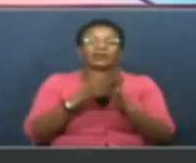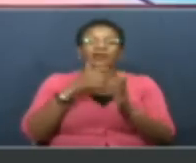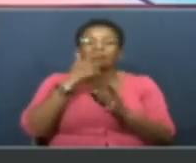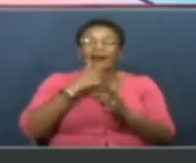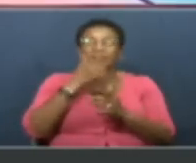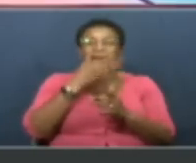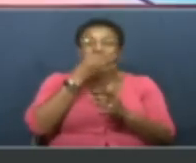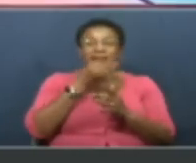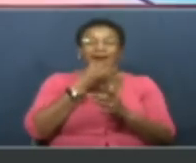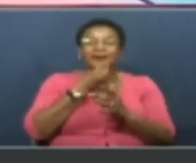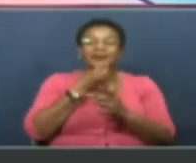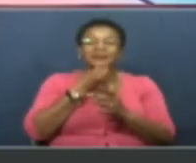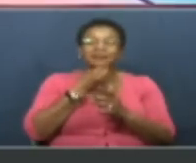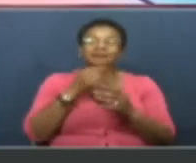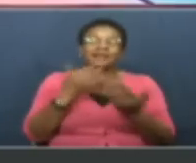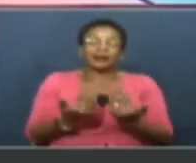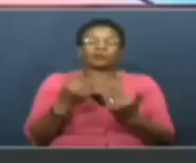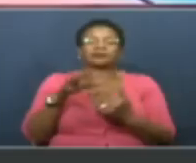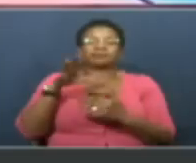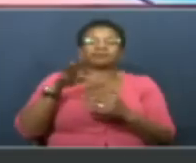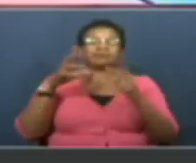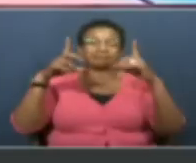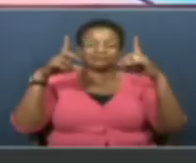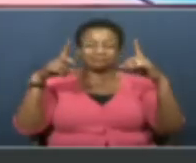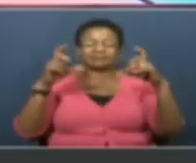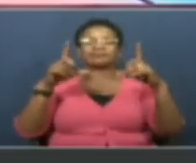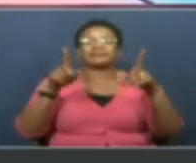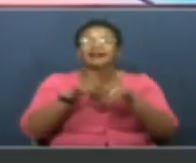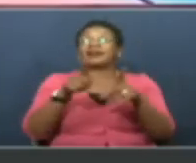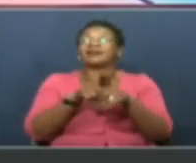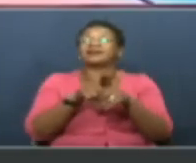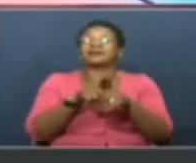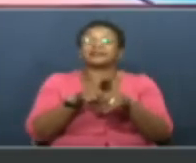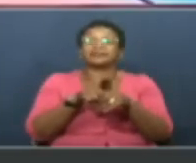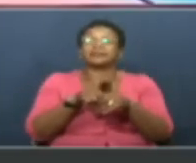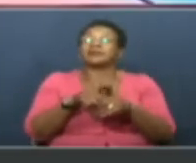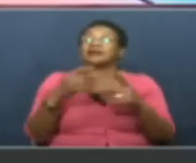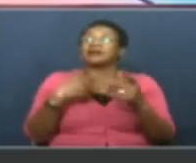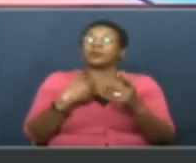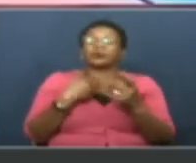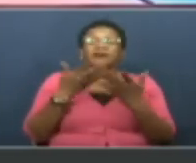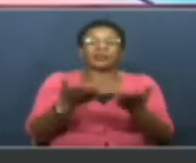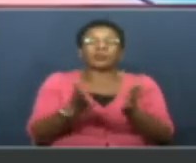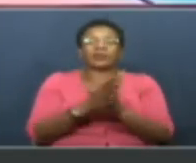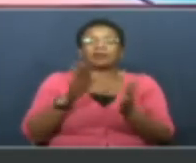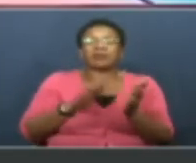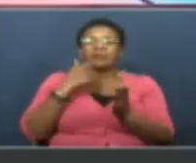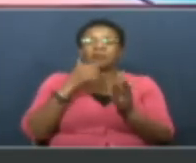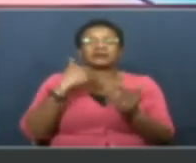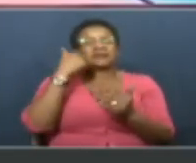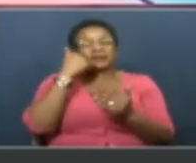to the gentleman who says he took that picture as he was queuing for his mother, who was unwell, but just like him, was determined to